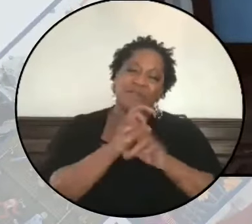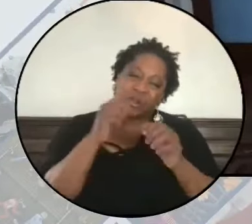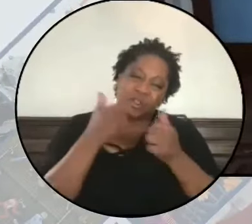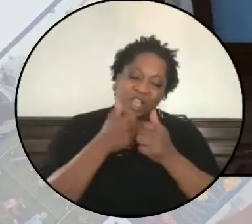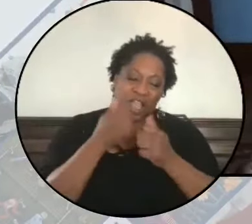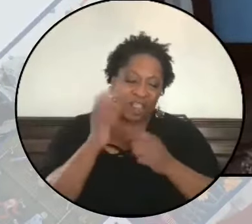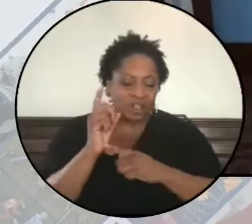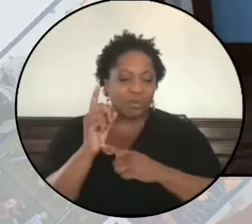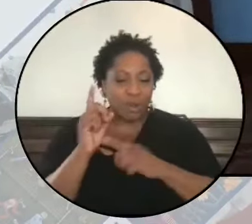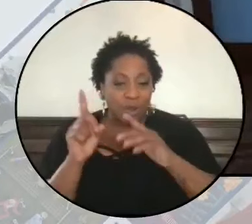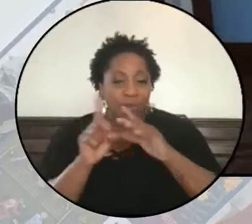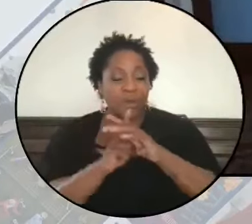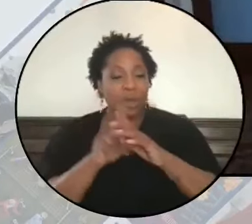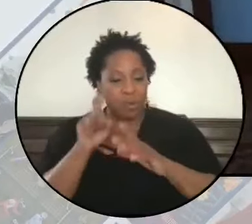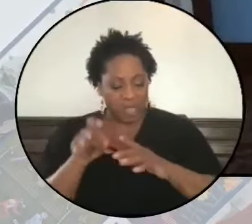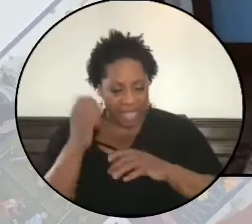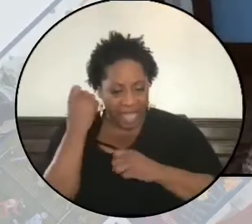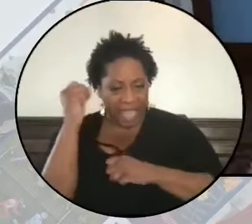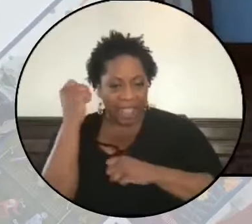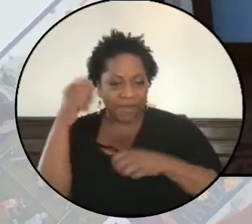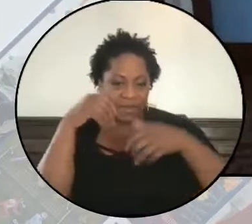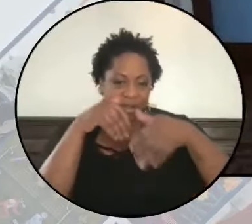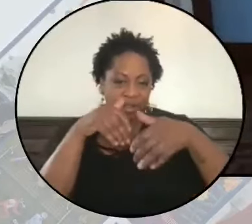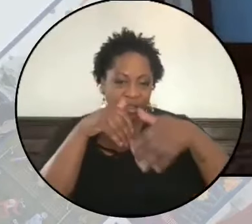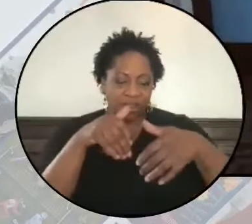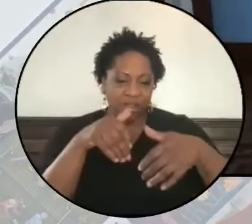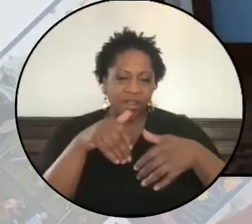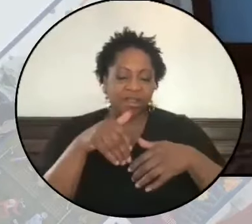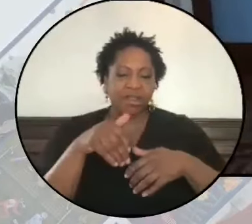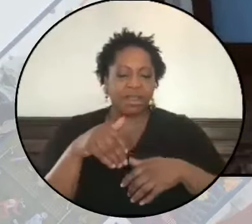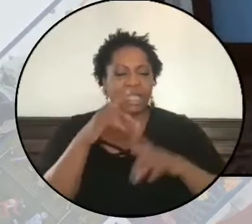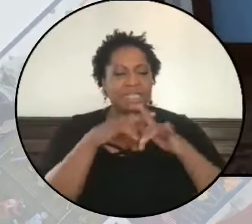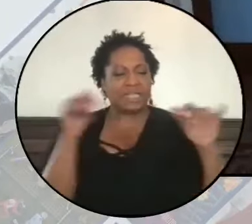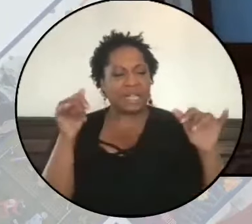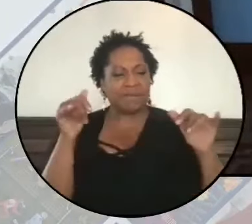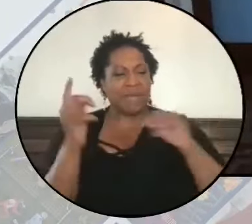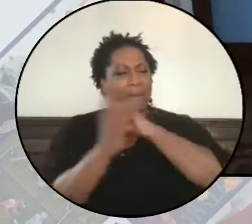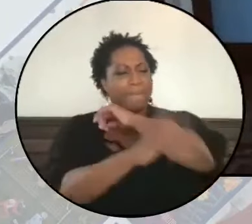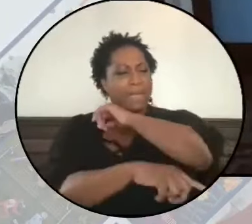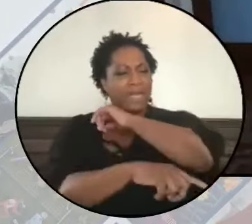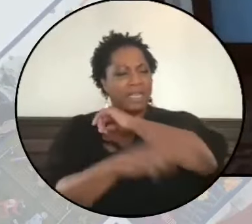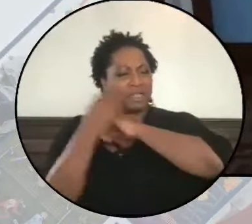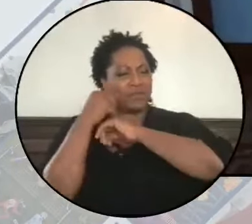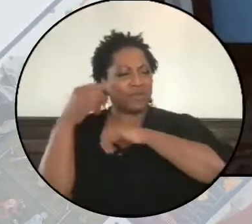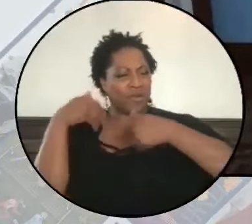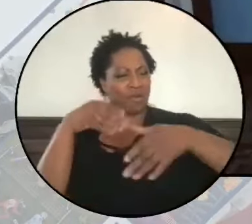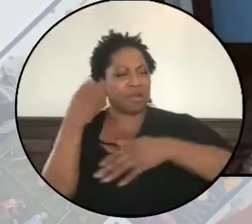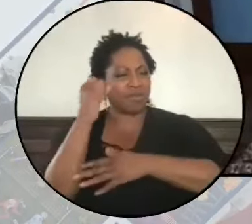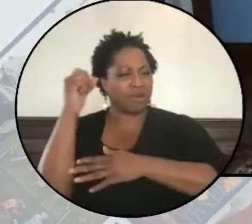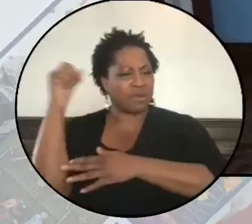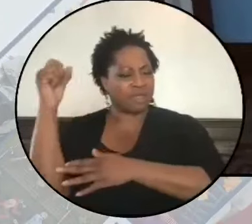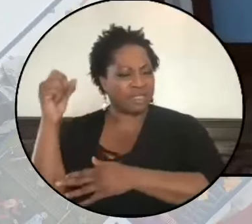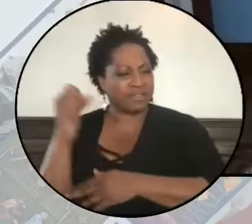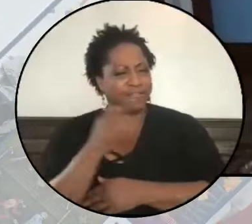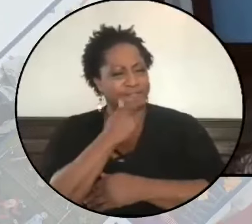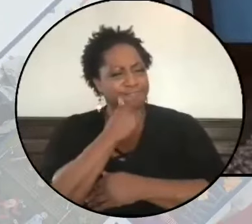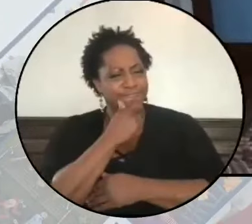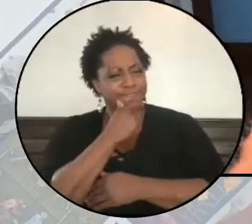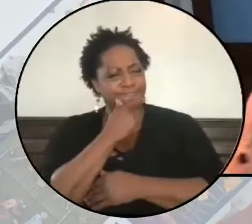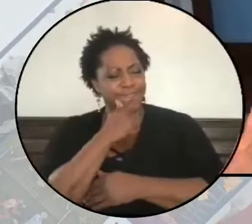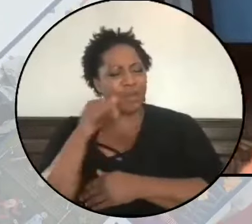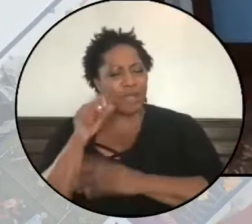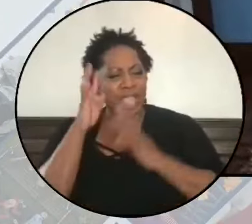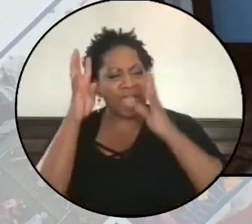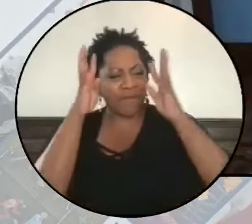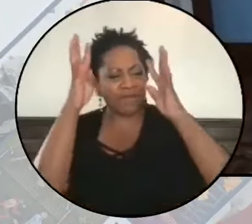moments where we have to protest and yet we are punished for protesting uh we have to uh